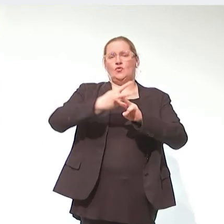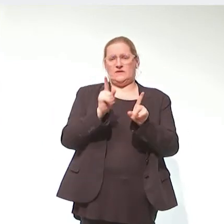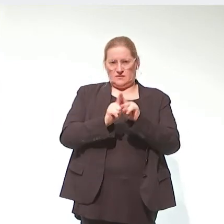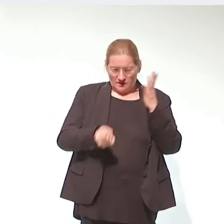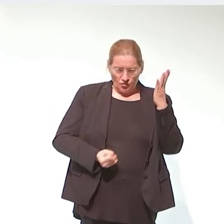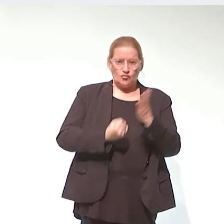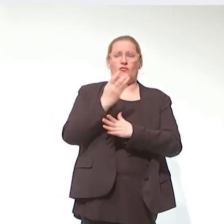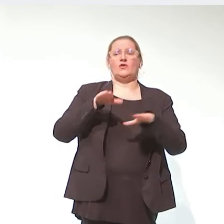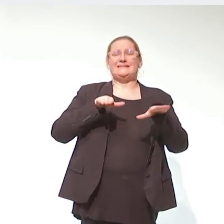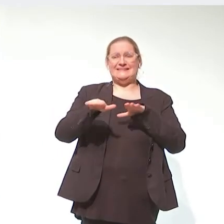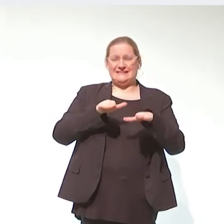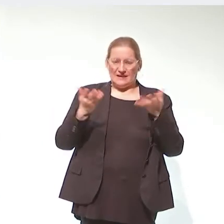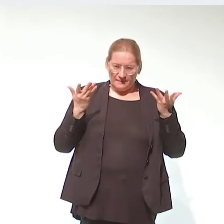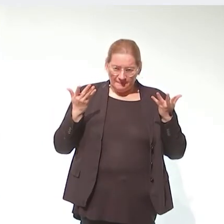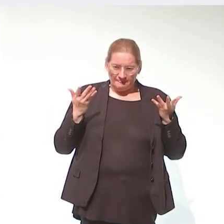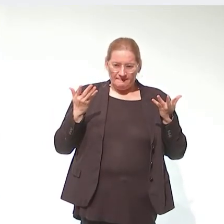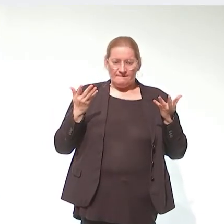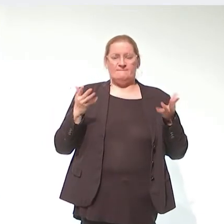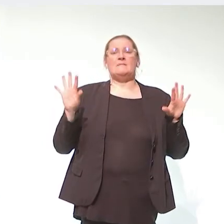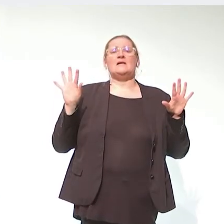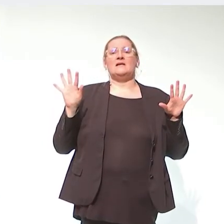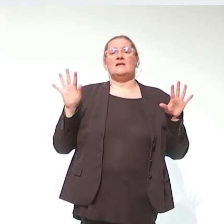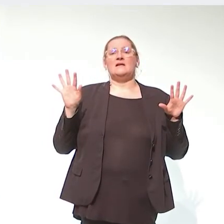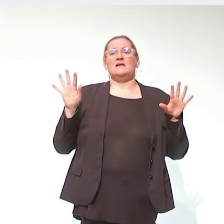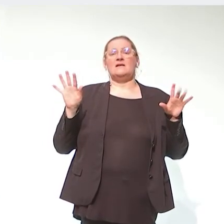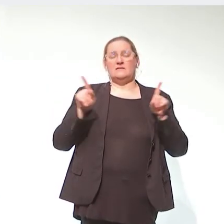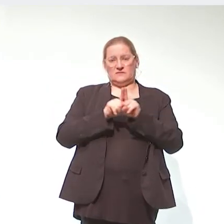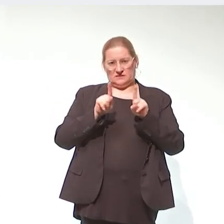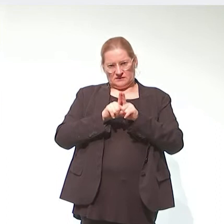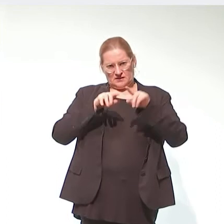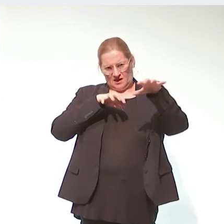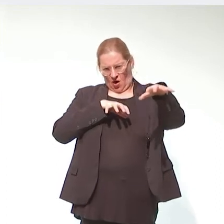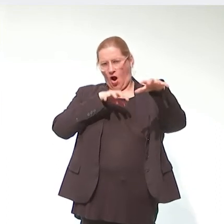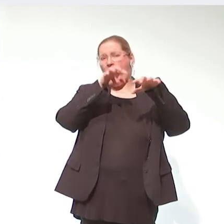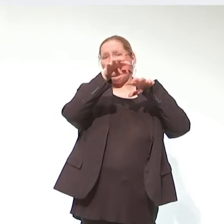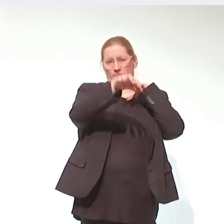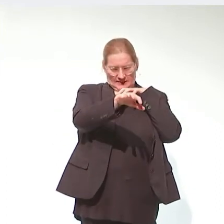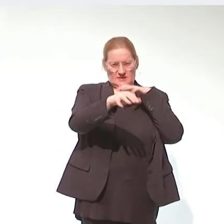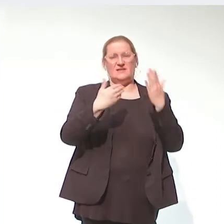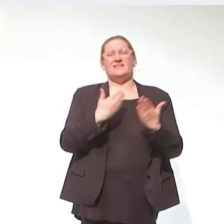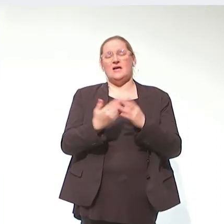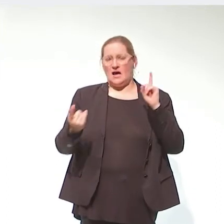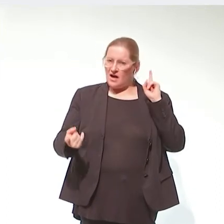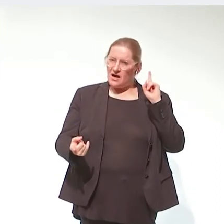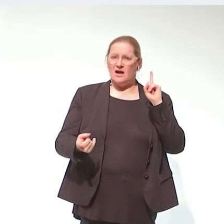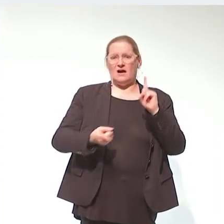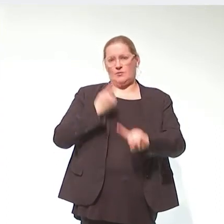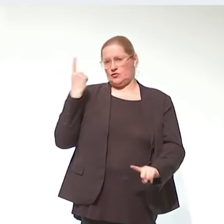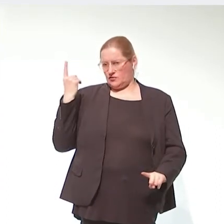new systems and mechanisms and tools. Now, empathy is the